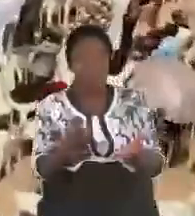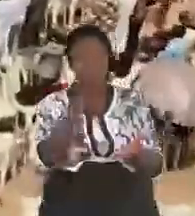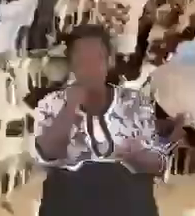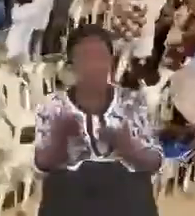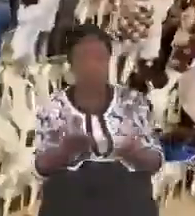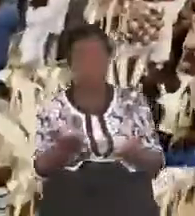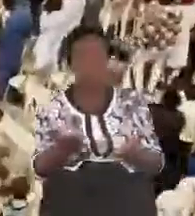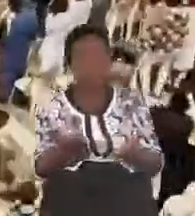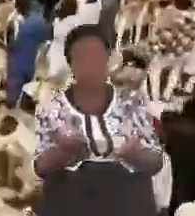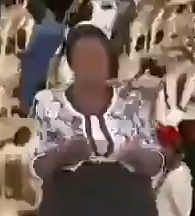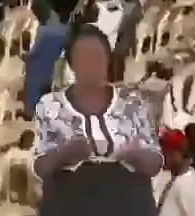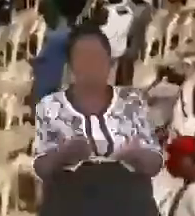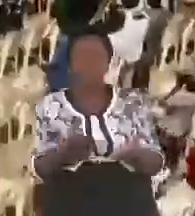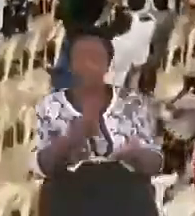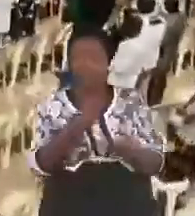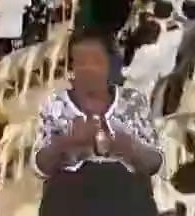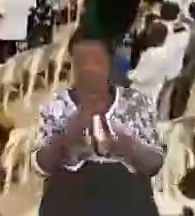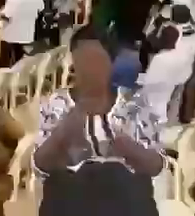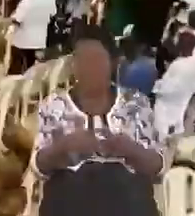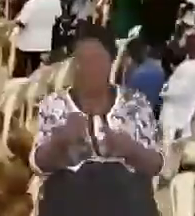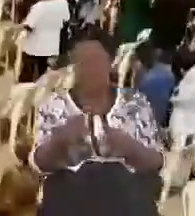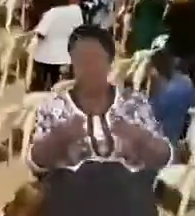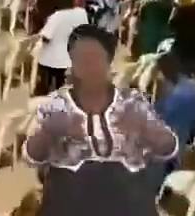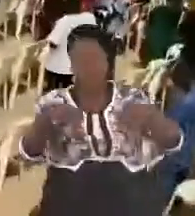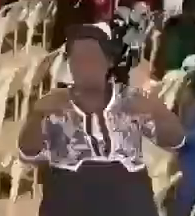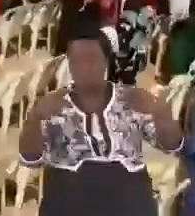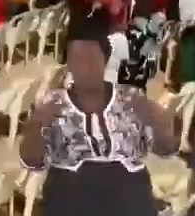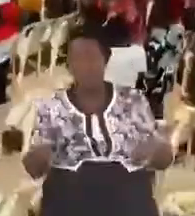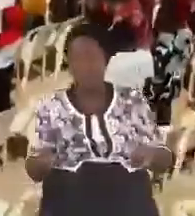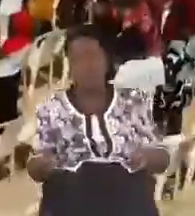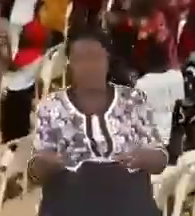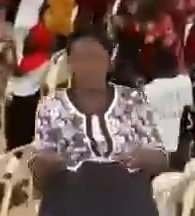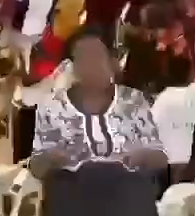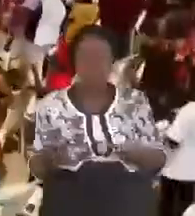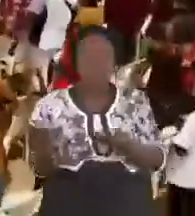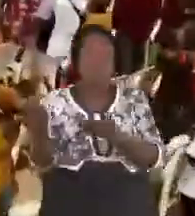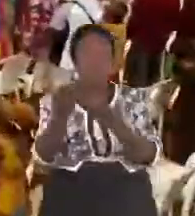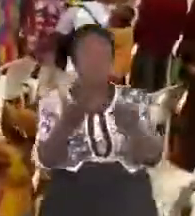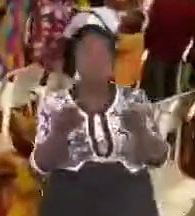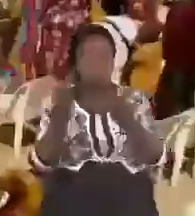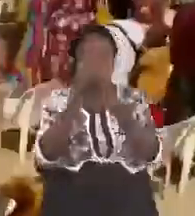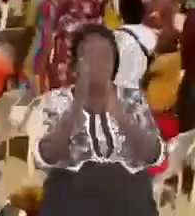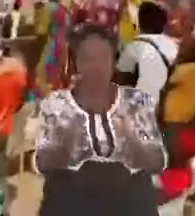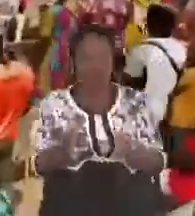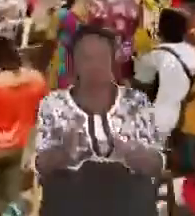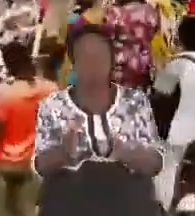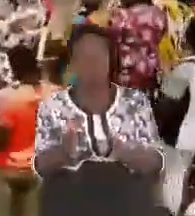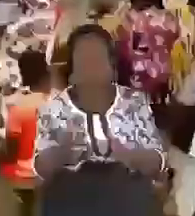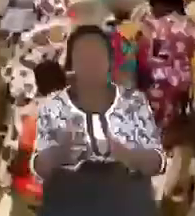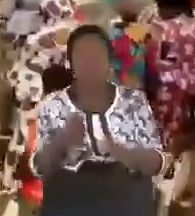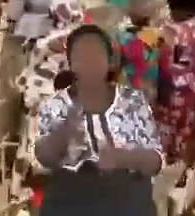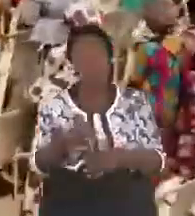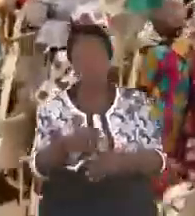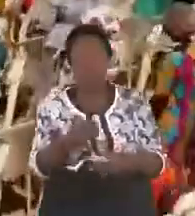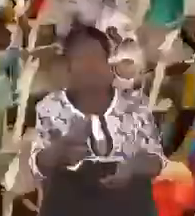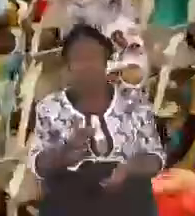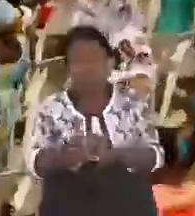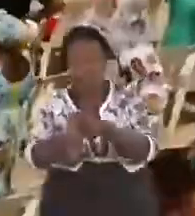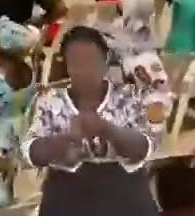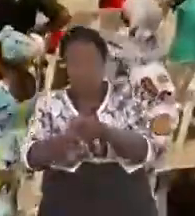And then the sublime servanthood. You wash other people's feet. Don't just